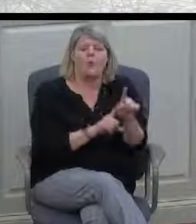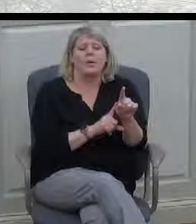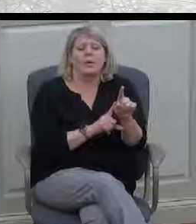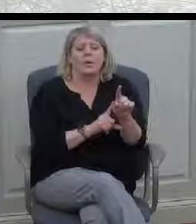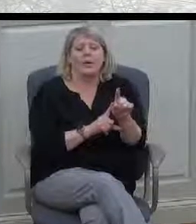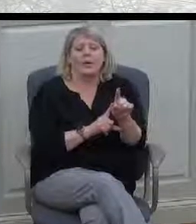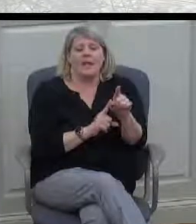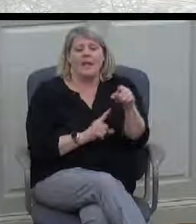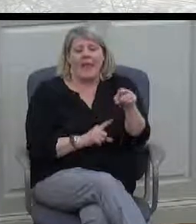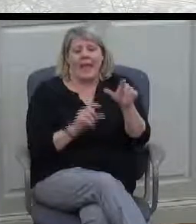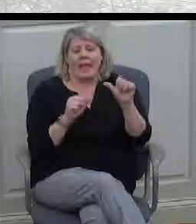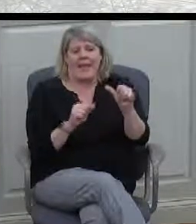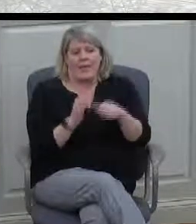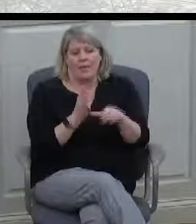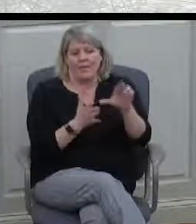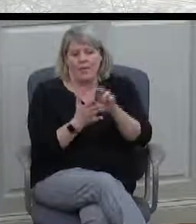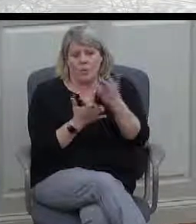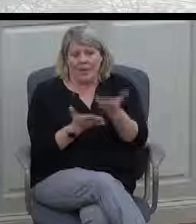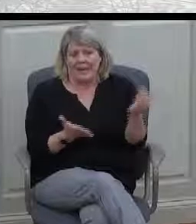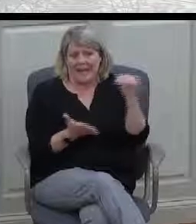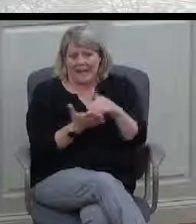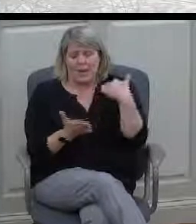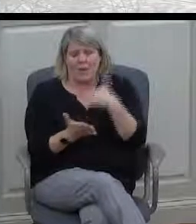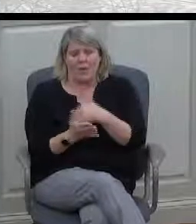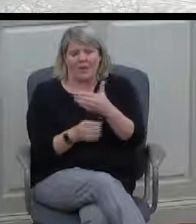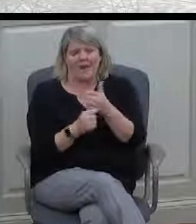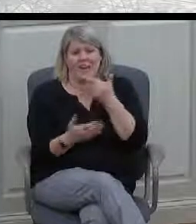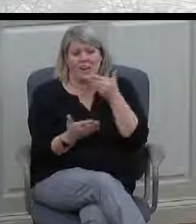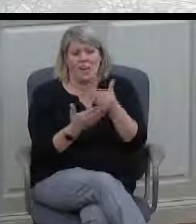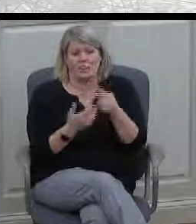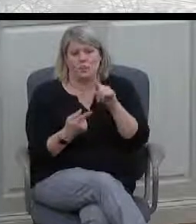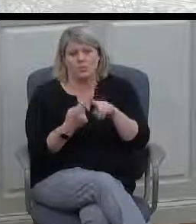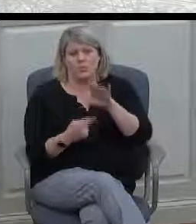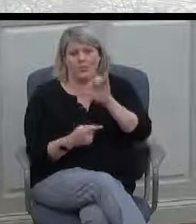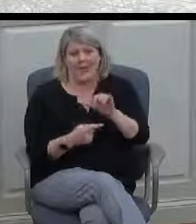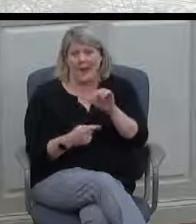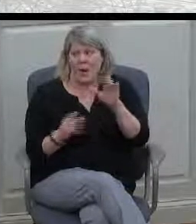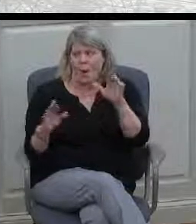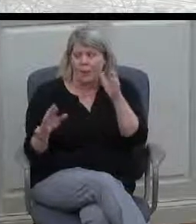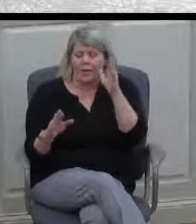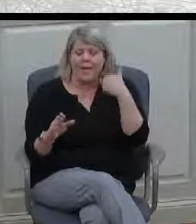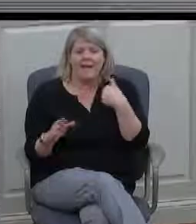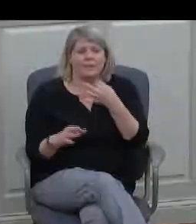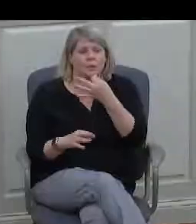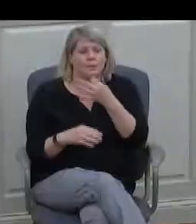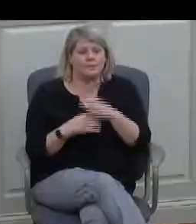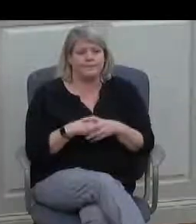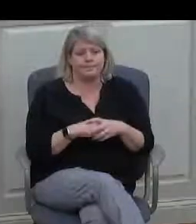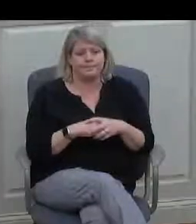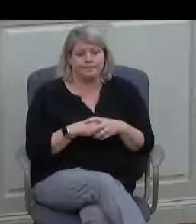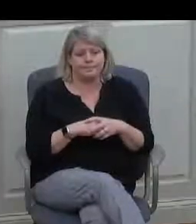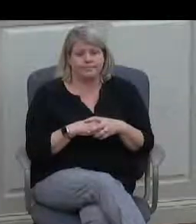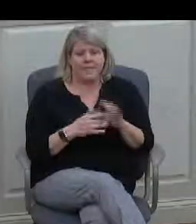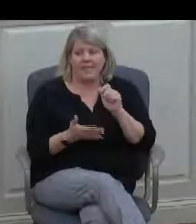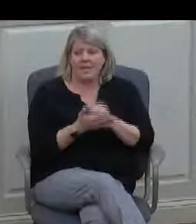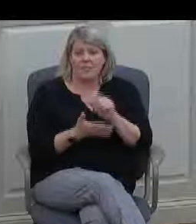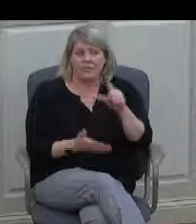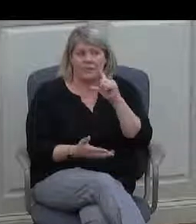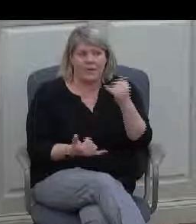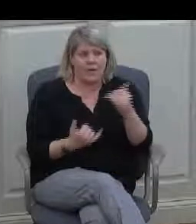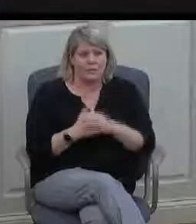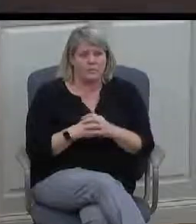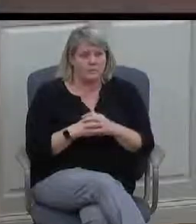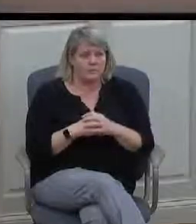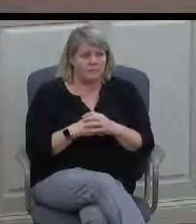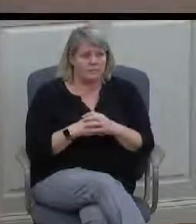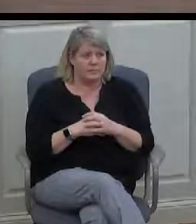do you all want us to take a look at again? So we're getting close to that. Hope to have that to you all the next month or so. believe that's it for me for